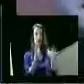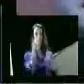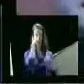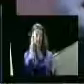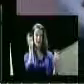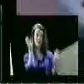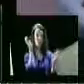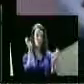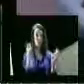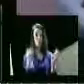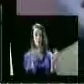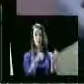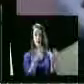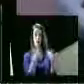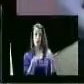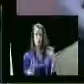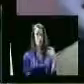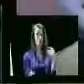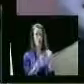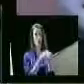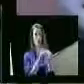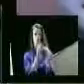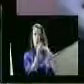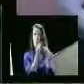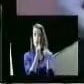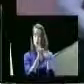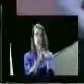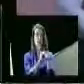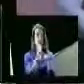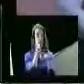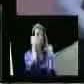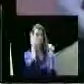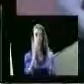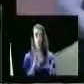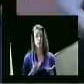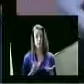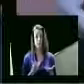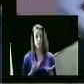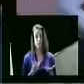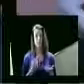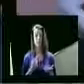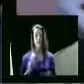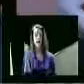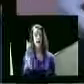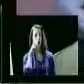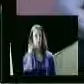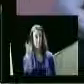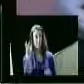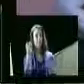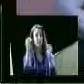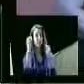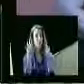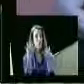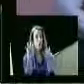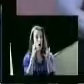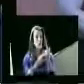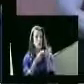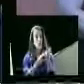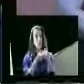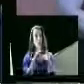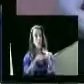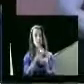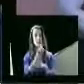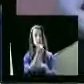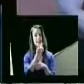quote, we don't want to add one more in-service training for our teachers. I have heard from many teachers that want to learn about